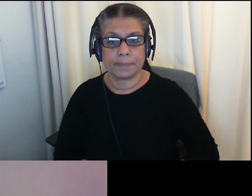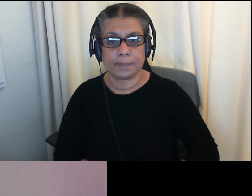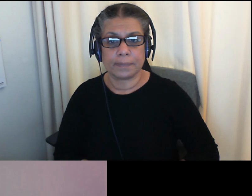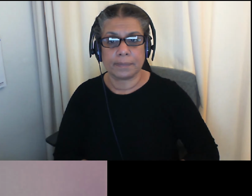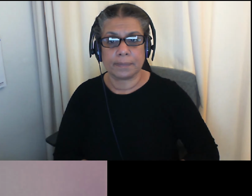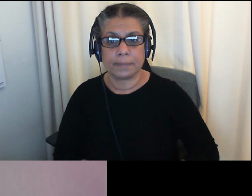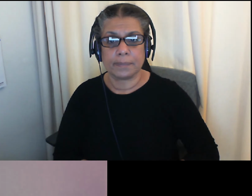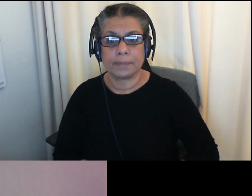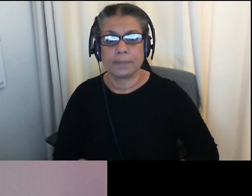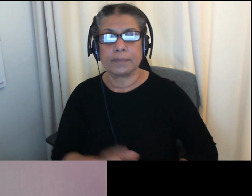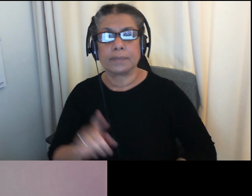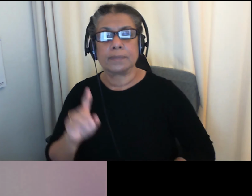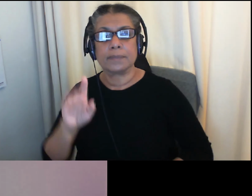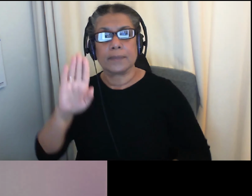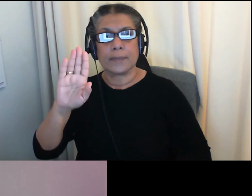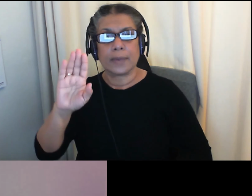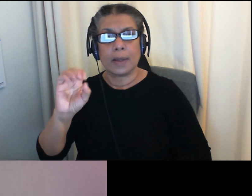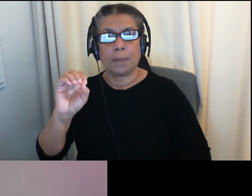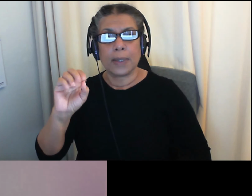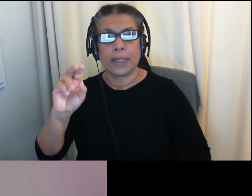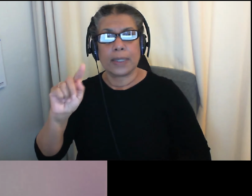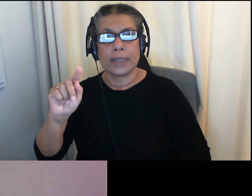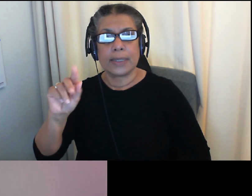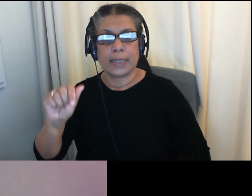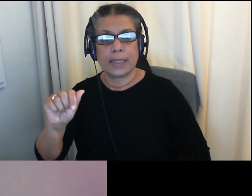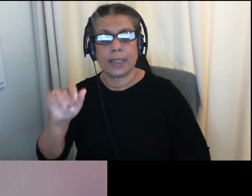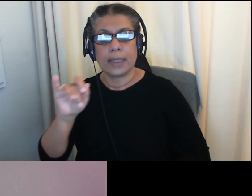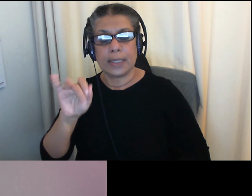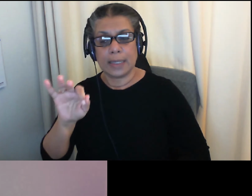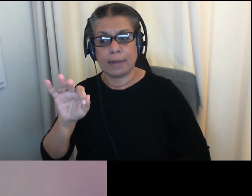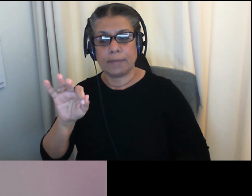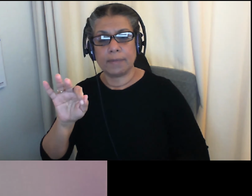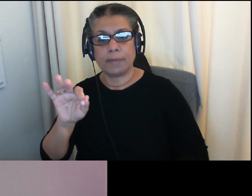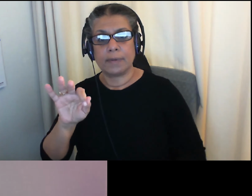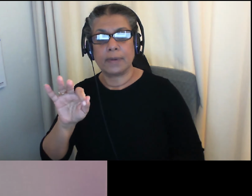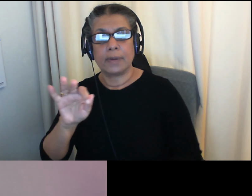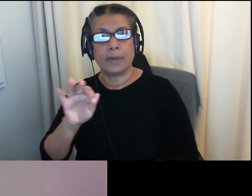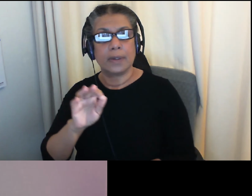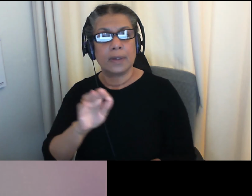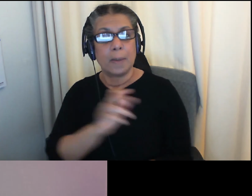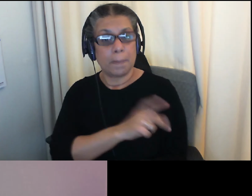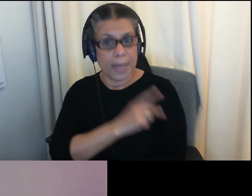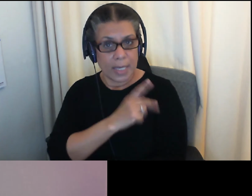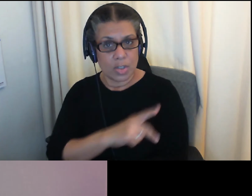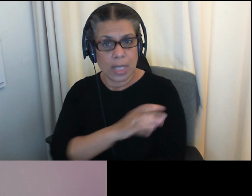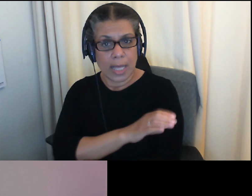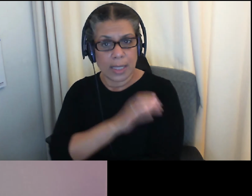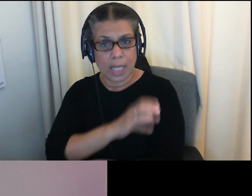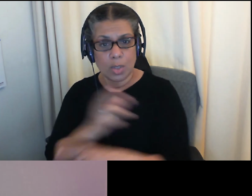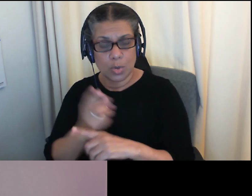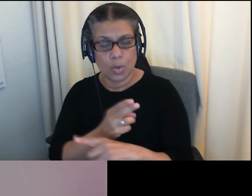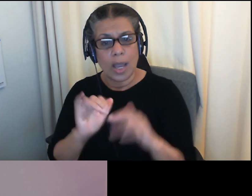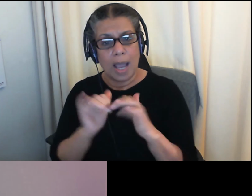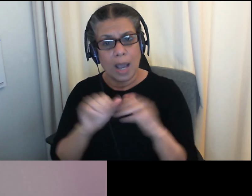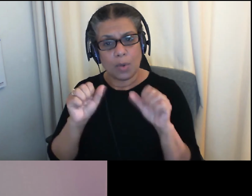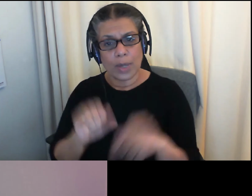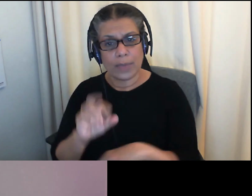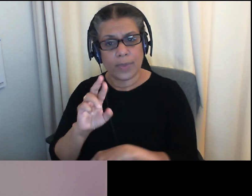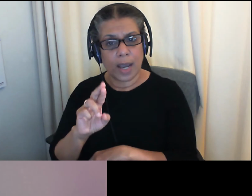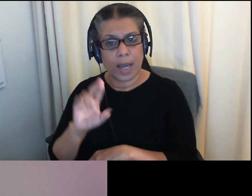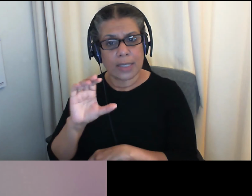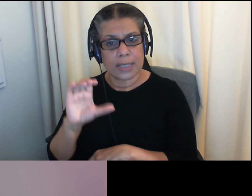And then there's a question here about if peers and clients use the SURE app, is there a way for the RCC to get the data,